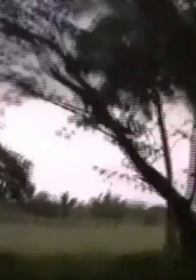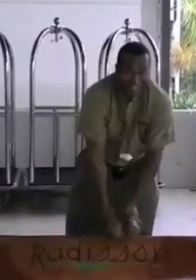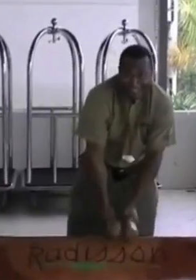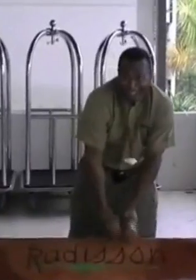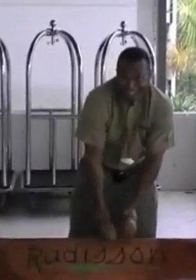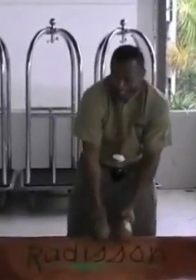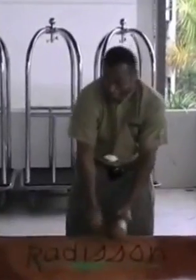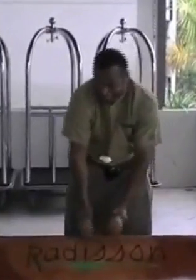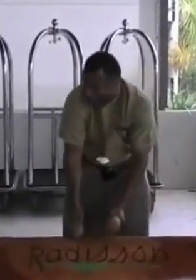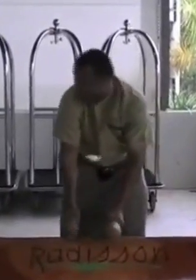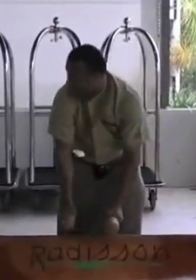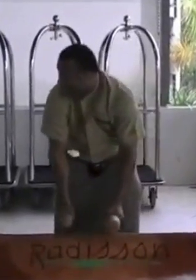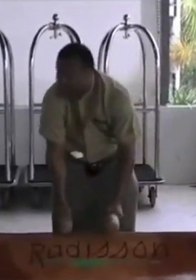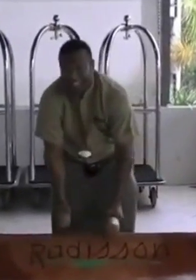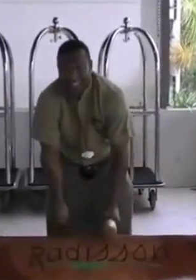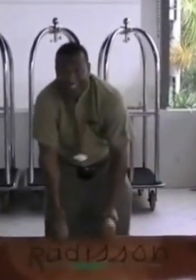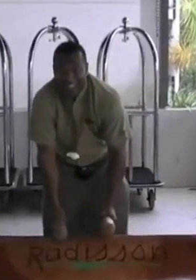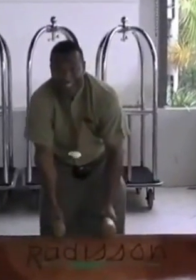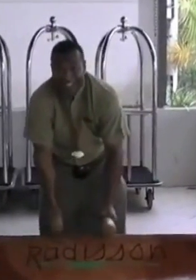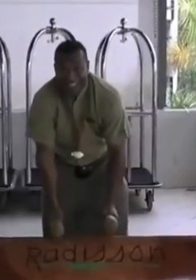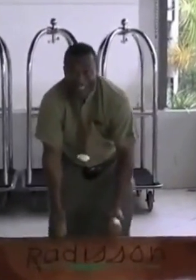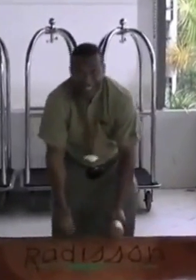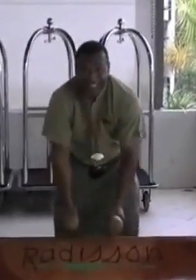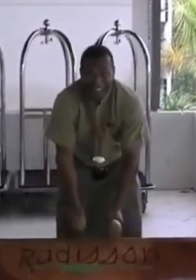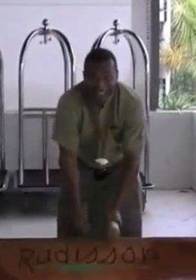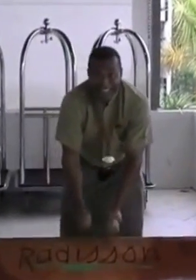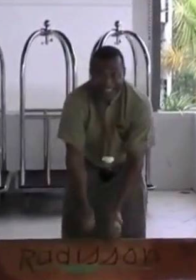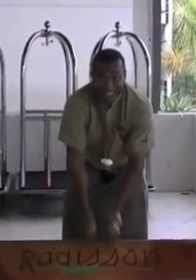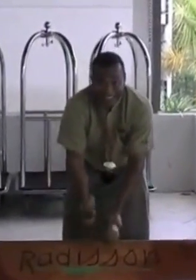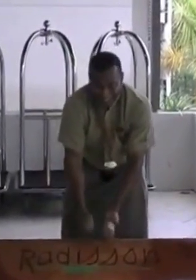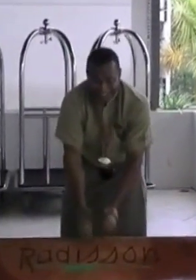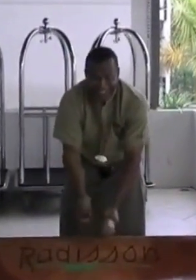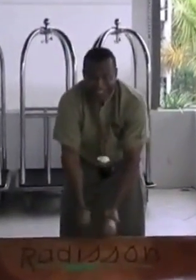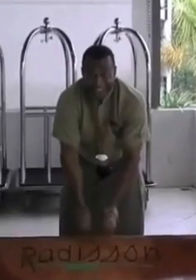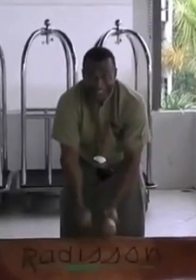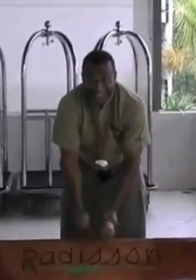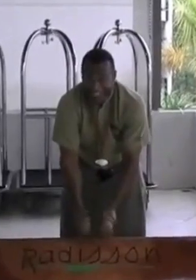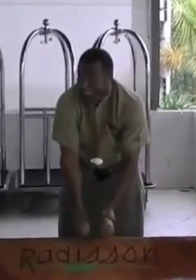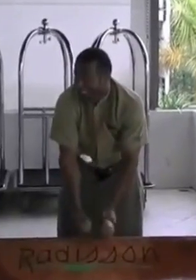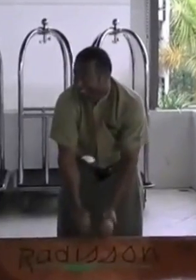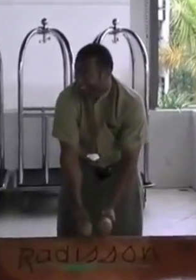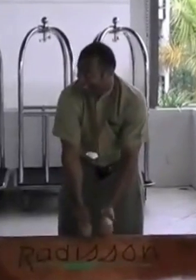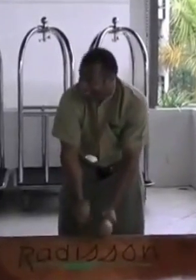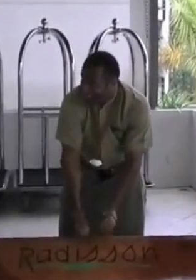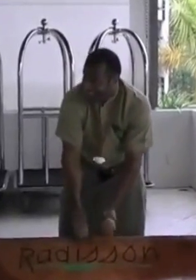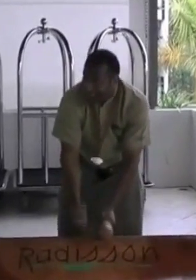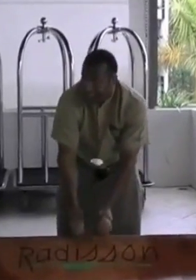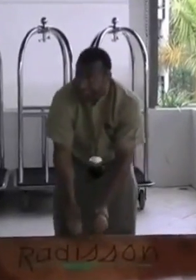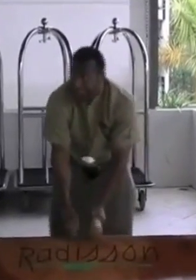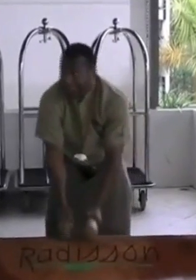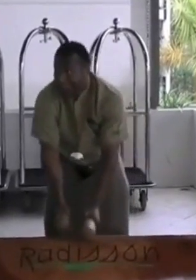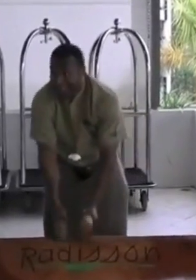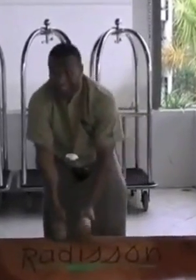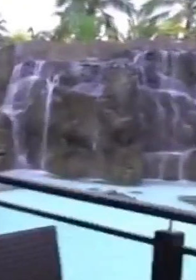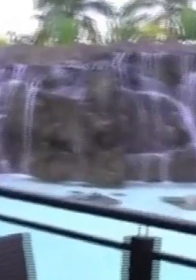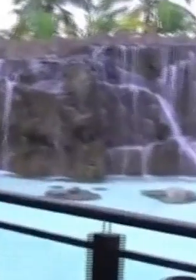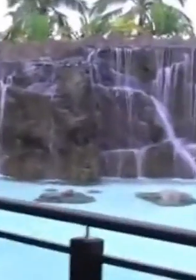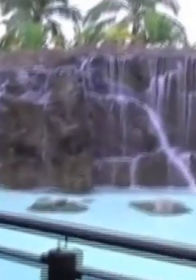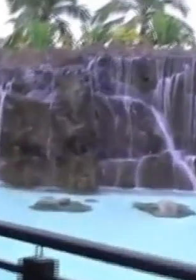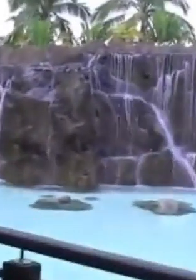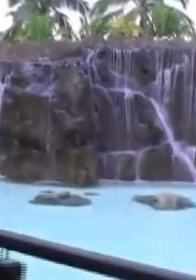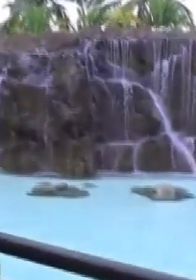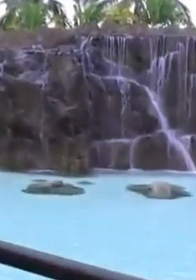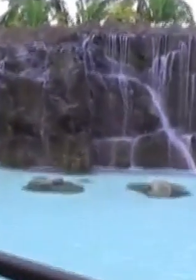on DCL prior to this accreditation. Chair of DCL, Pramea Sharma, said their management team have been busy putting together a quality management